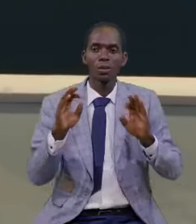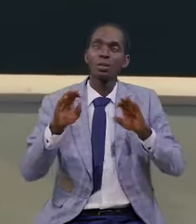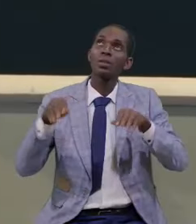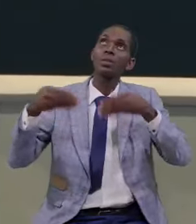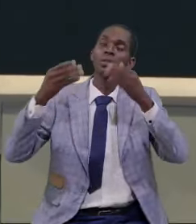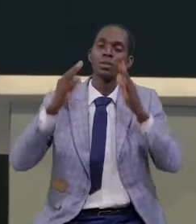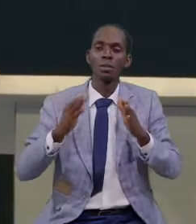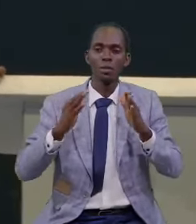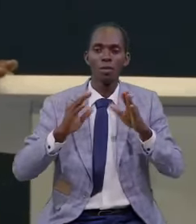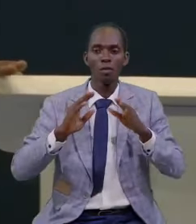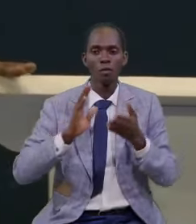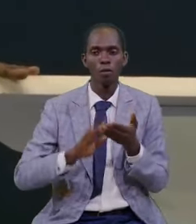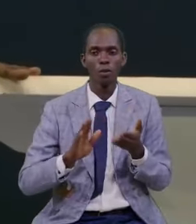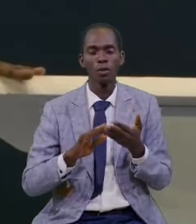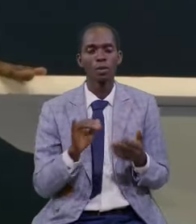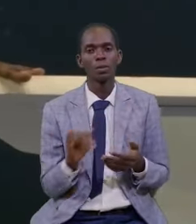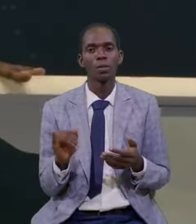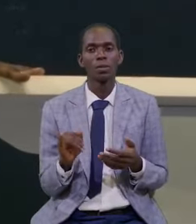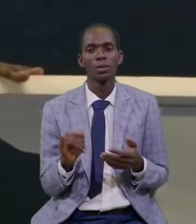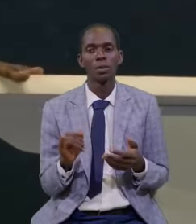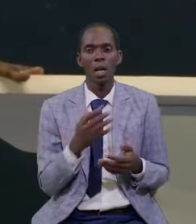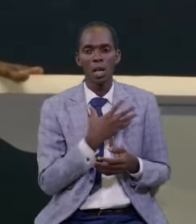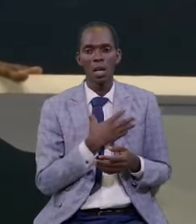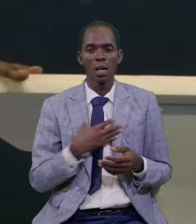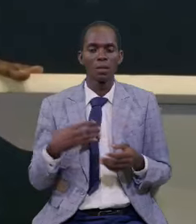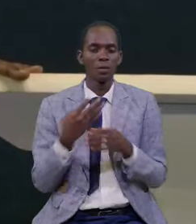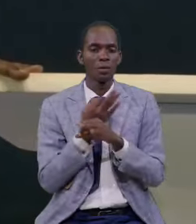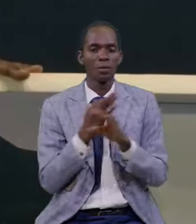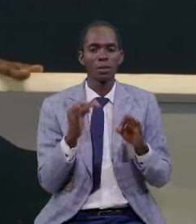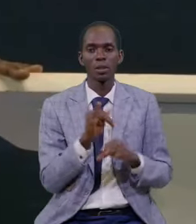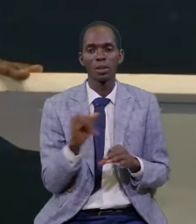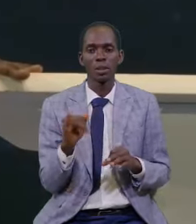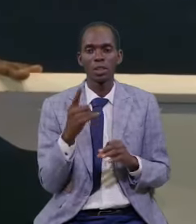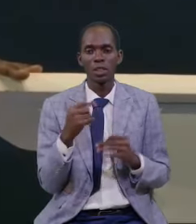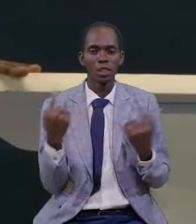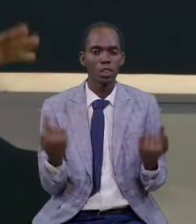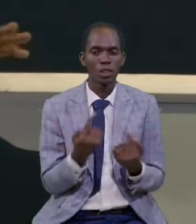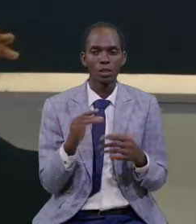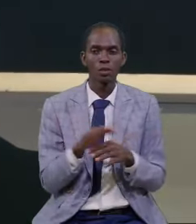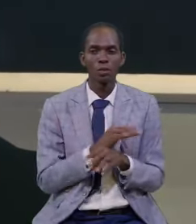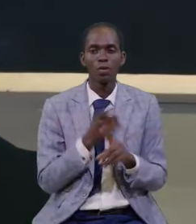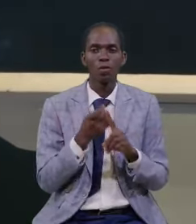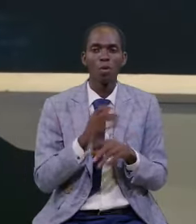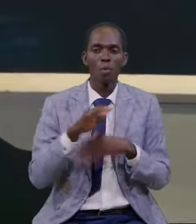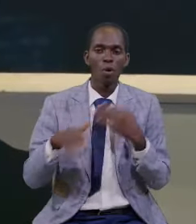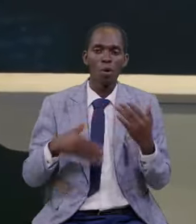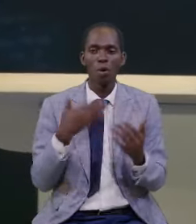forgiven and freeing the sinful from all